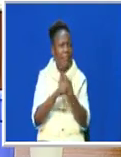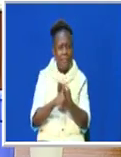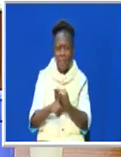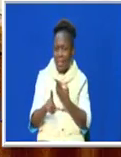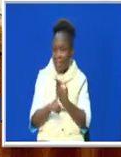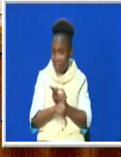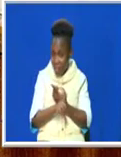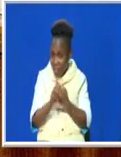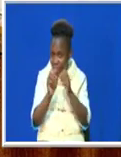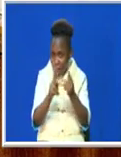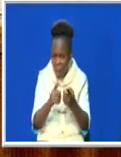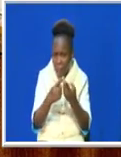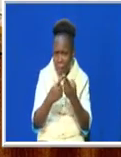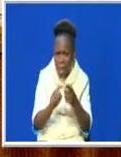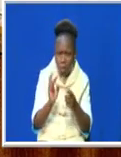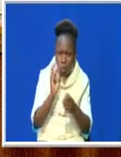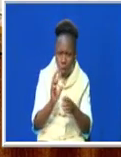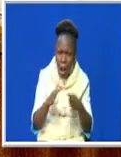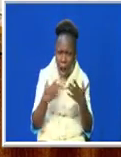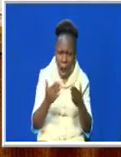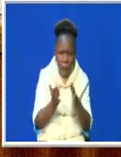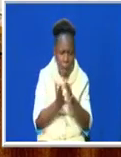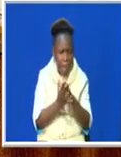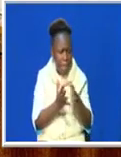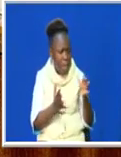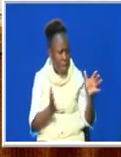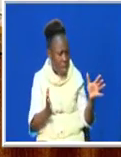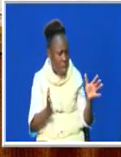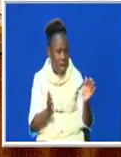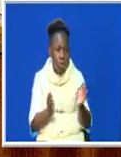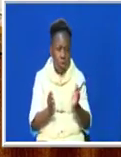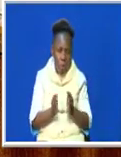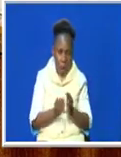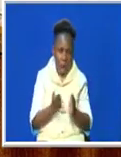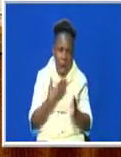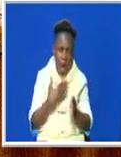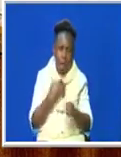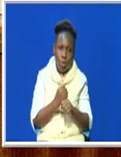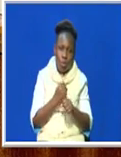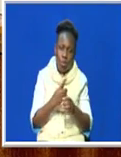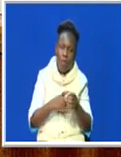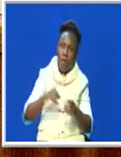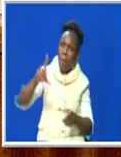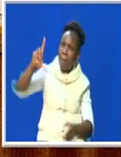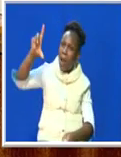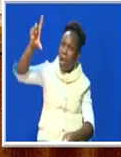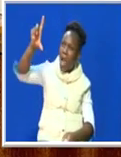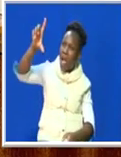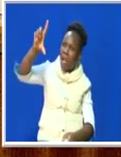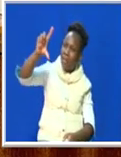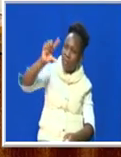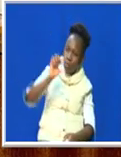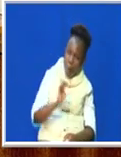according to their sizes, that is in ascending order, like we did